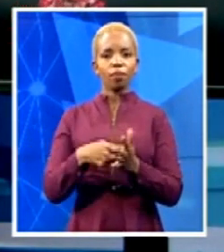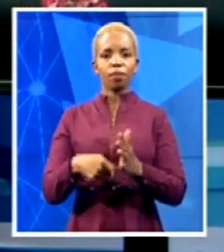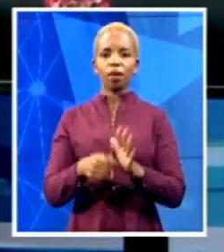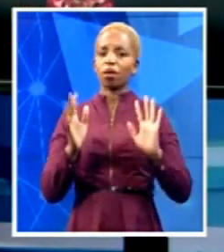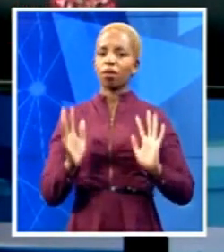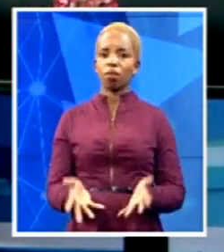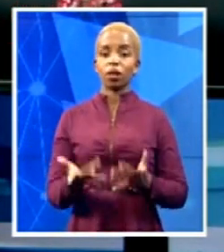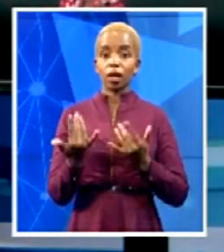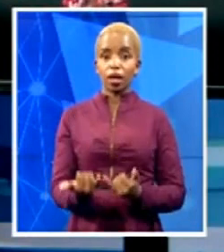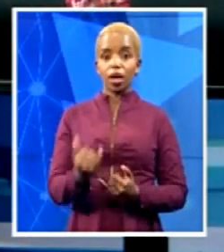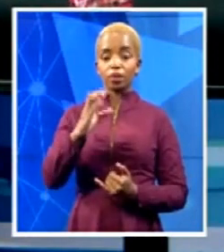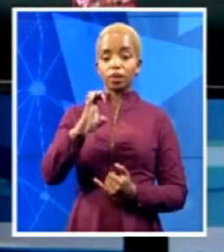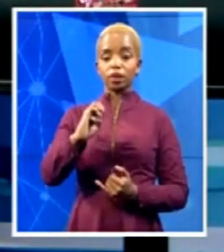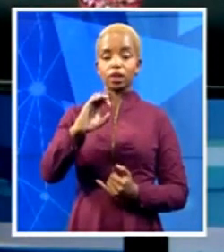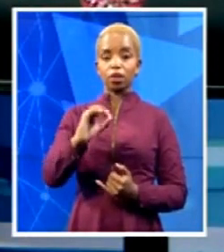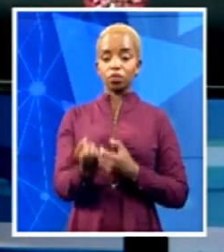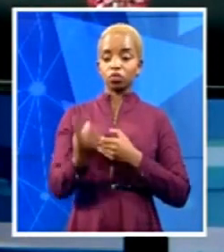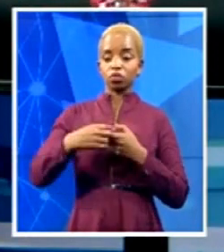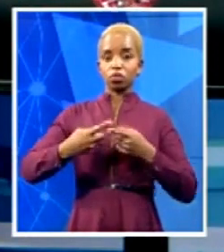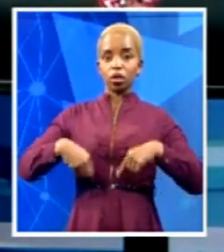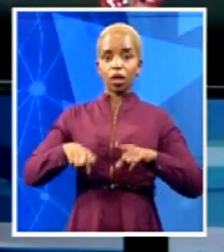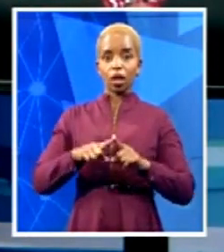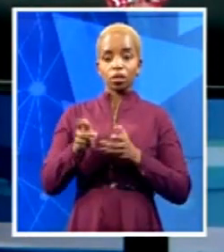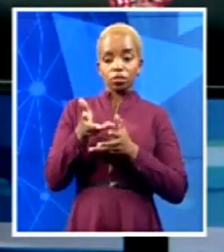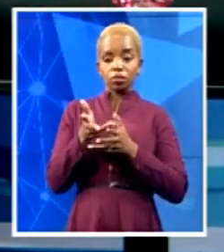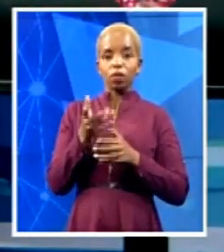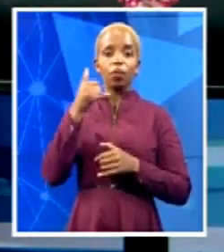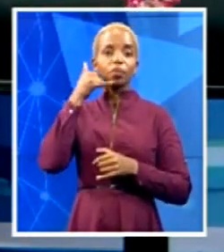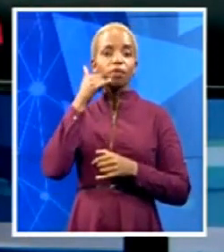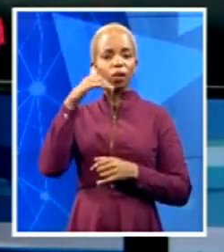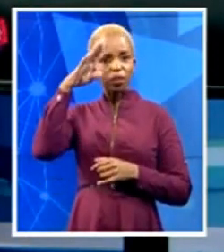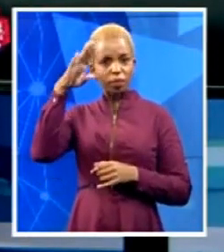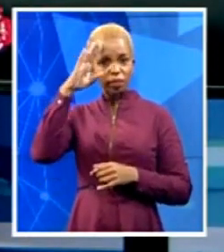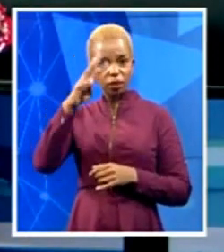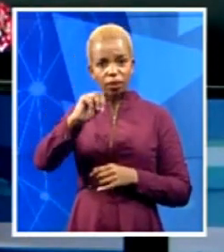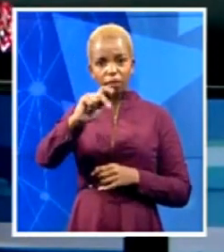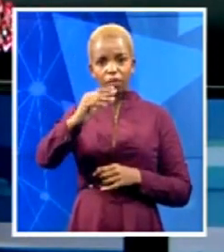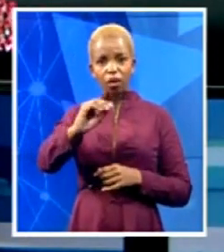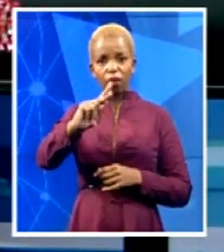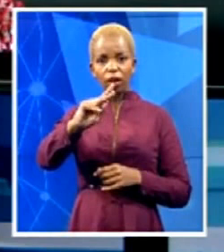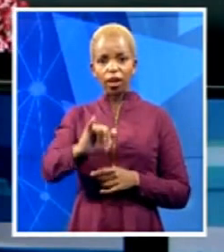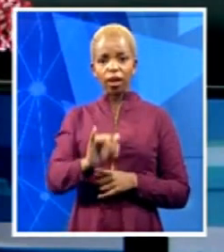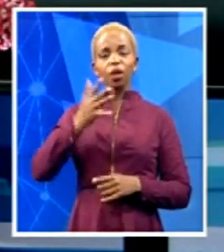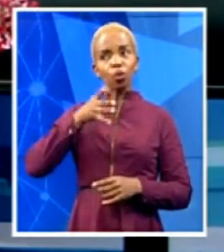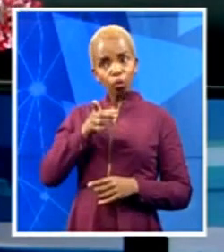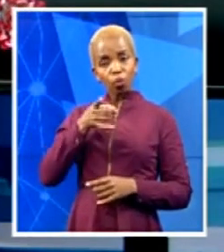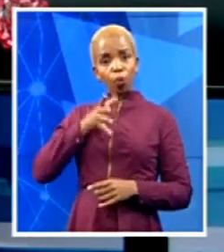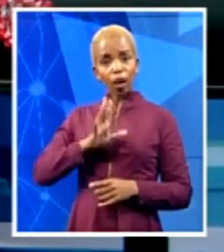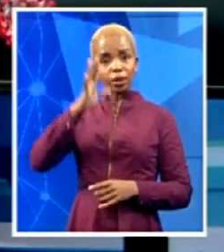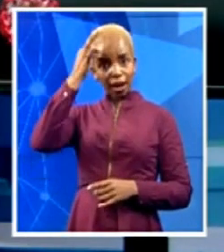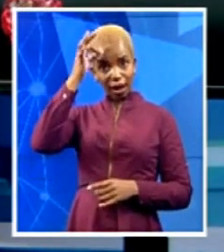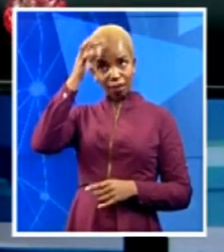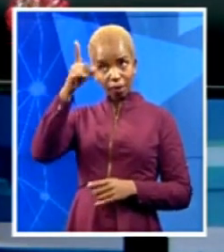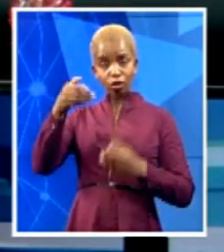line. A very good morning to you, Mr. Mukoki. You want government to reopen fast food outlets with strict regulations. What are